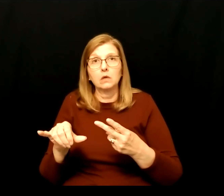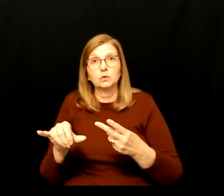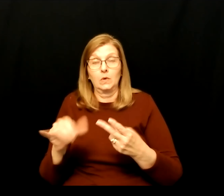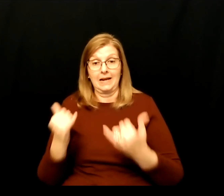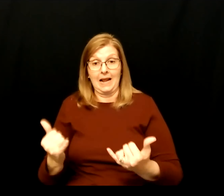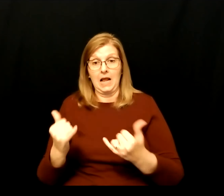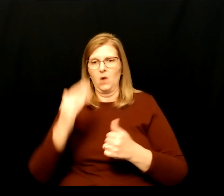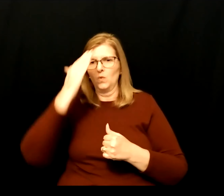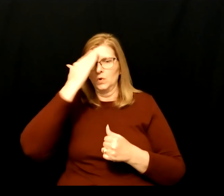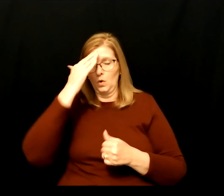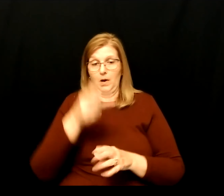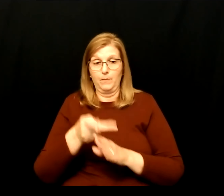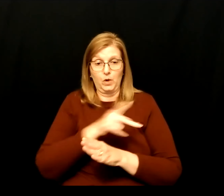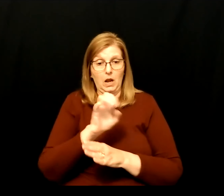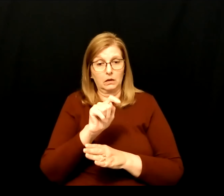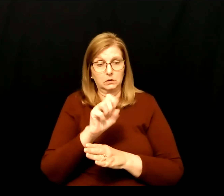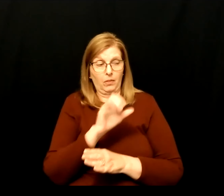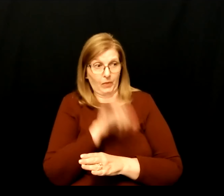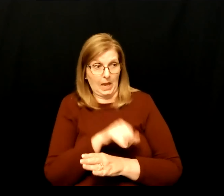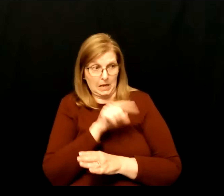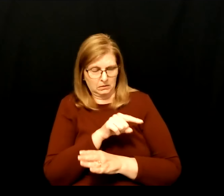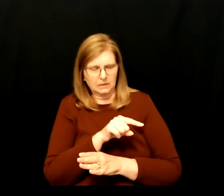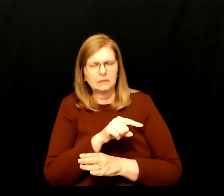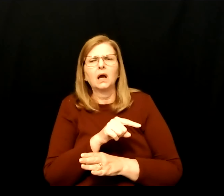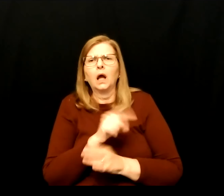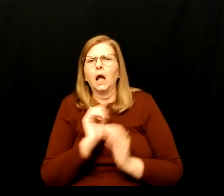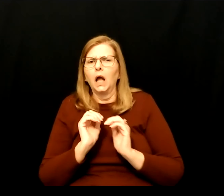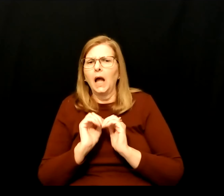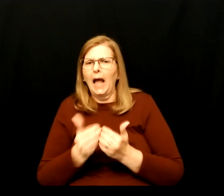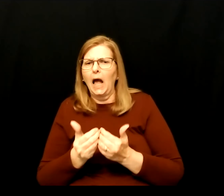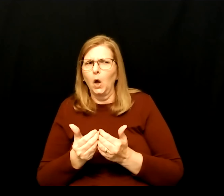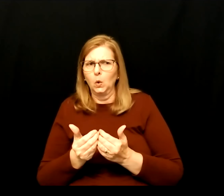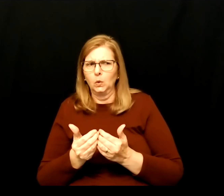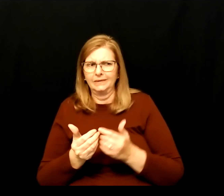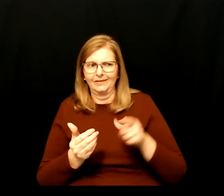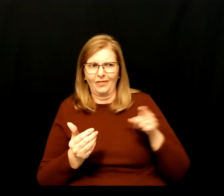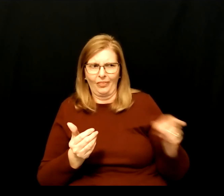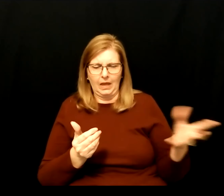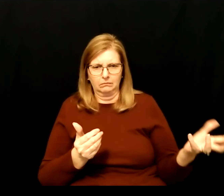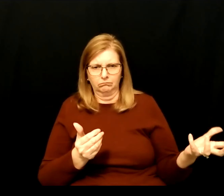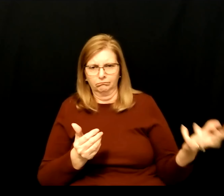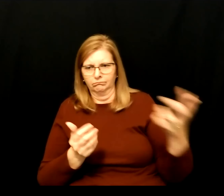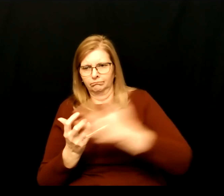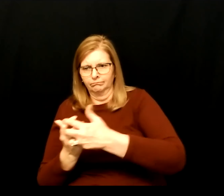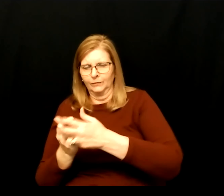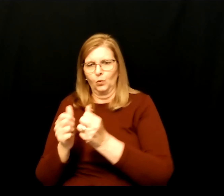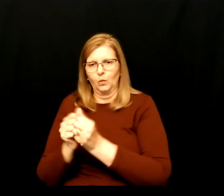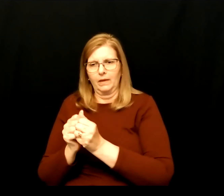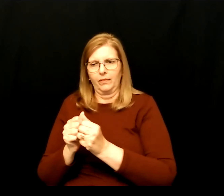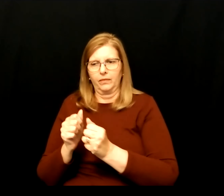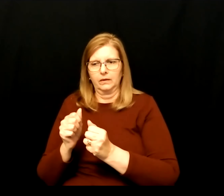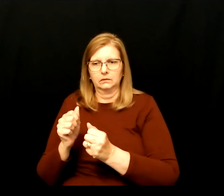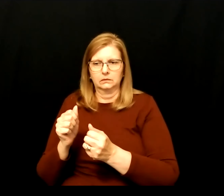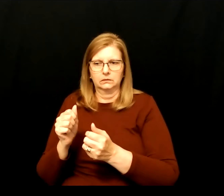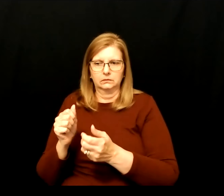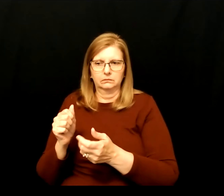know what Pre-ETS is. How do we work that in with students with